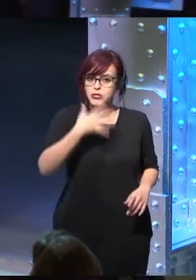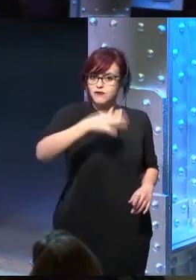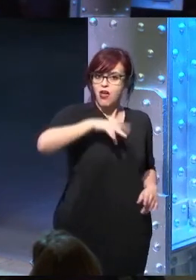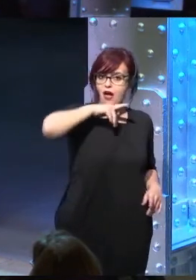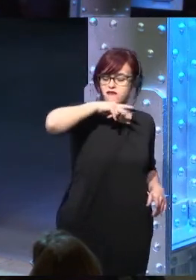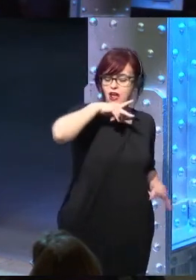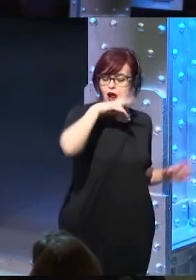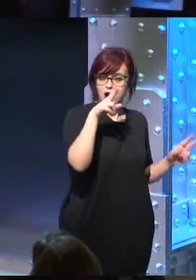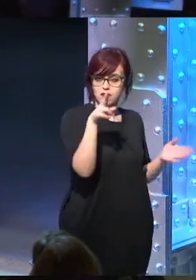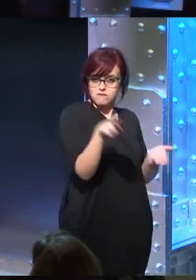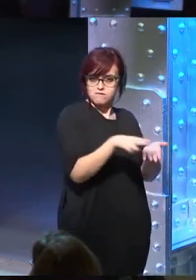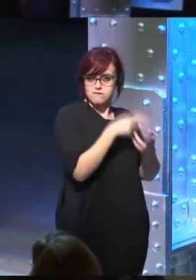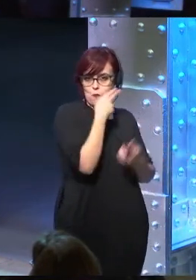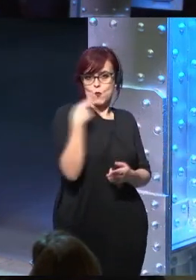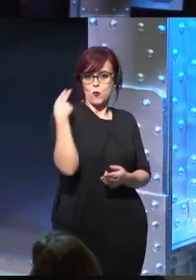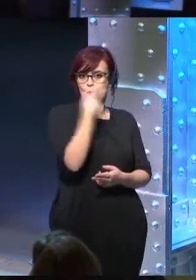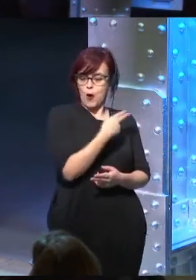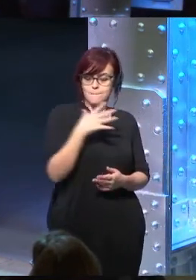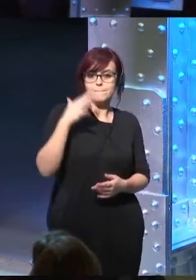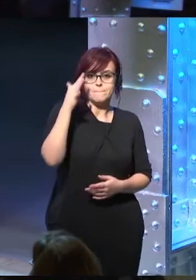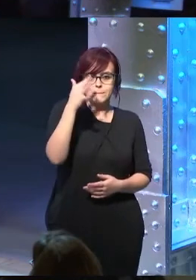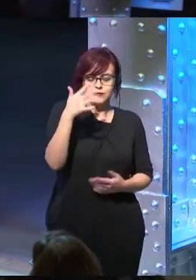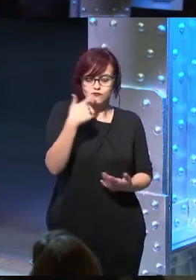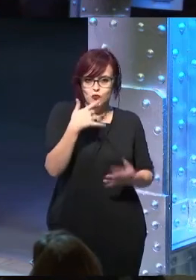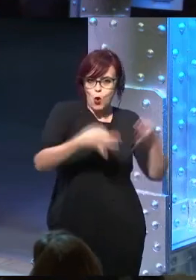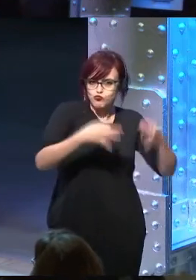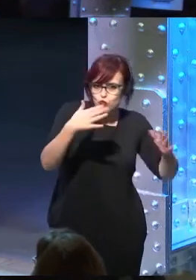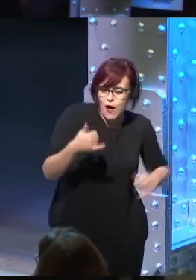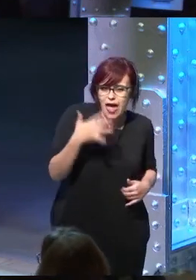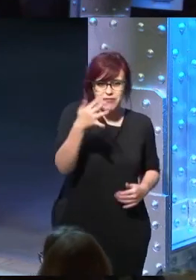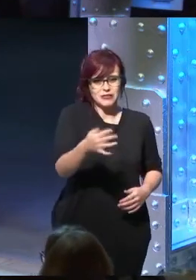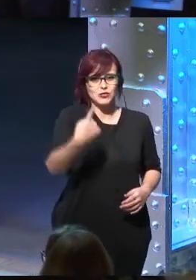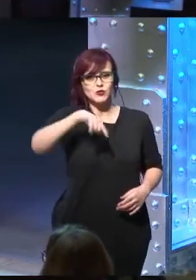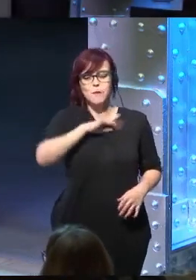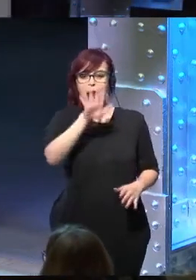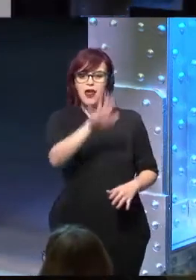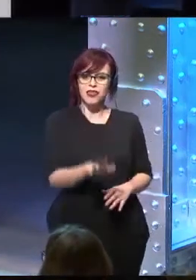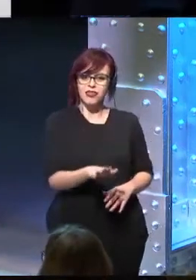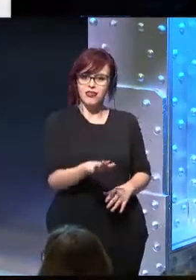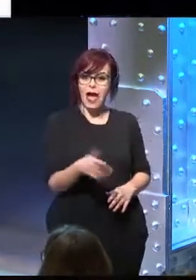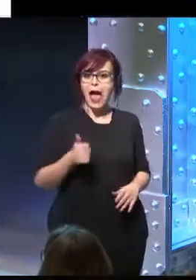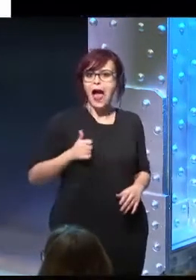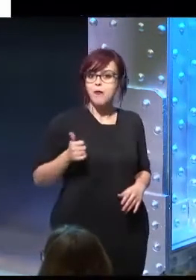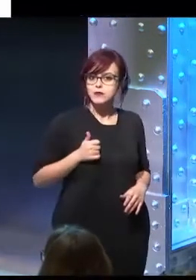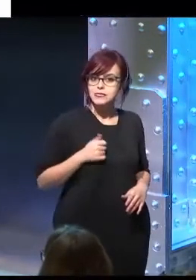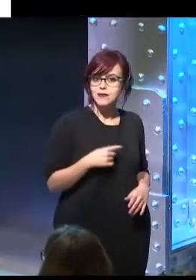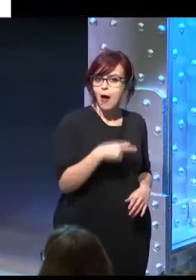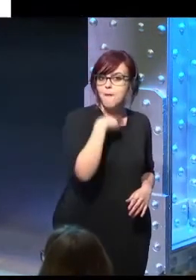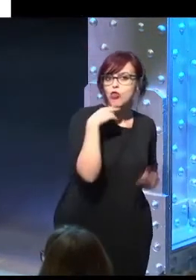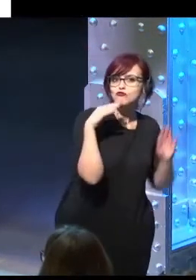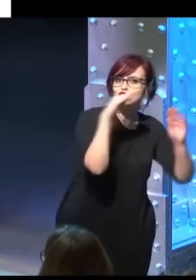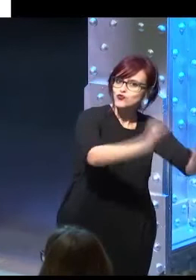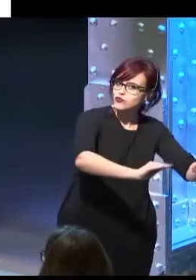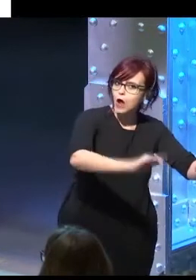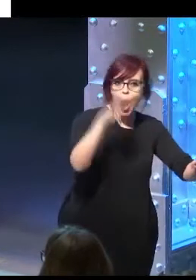take advantage directly of what Miss Triggs has to say. Without hearing these voices of women, we all lose